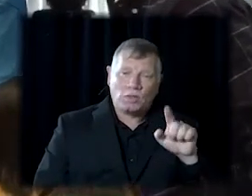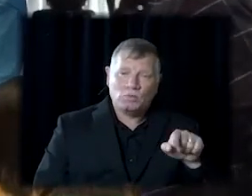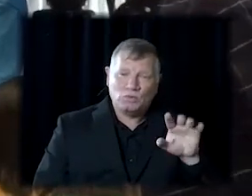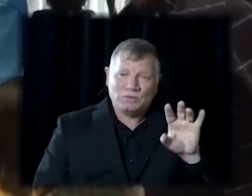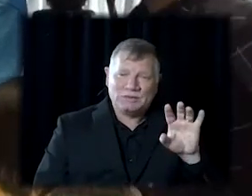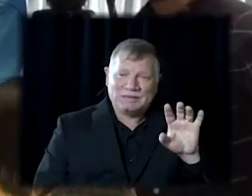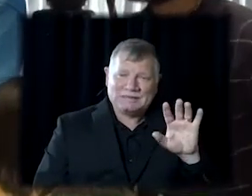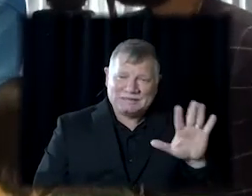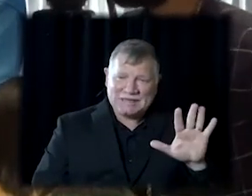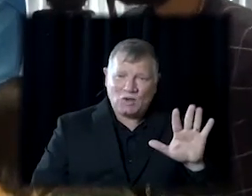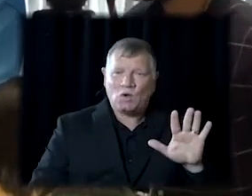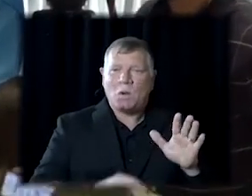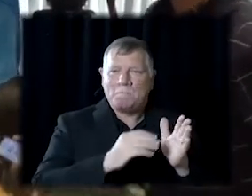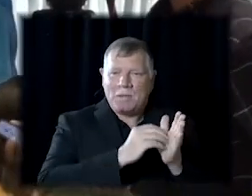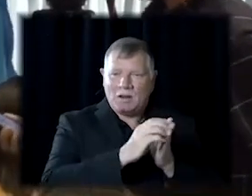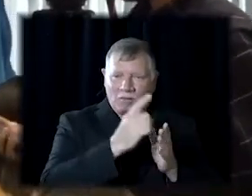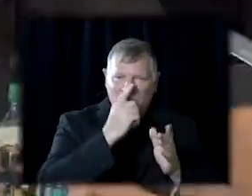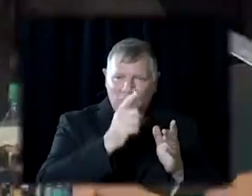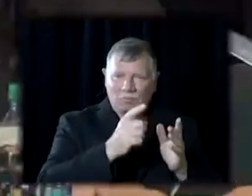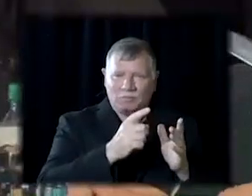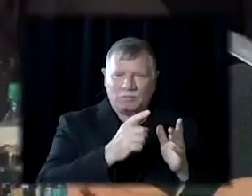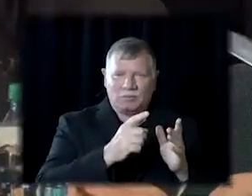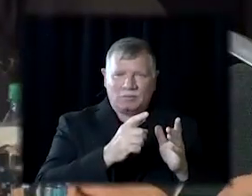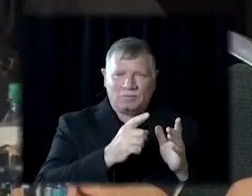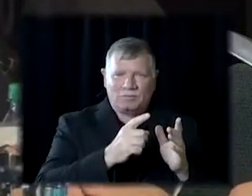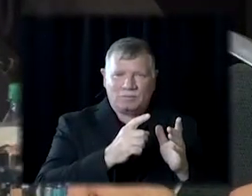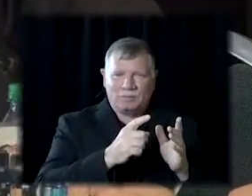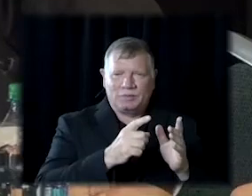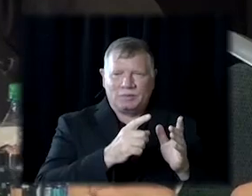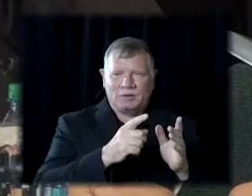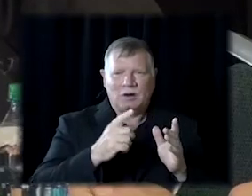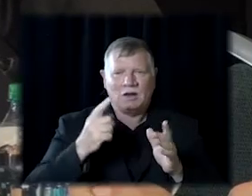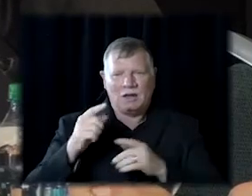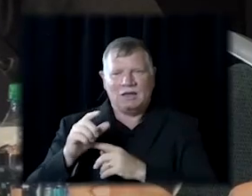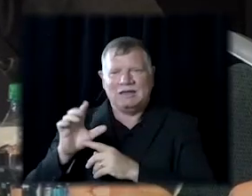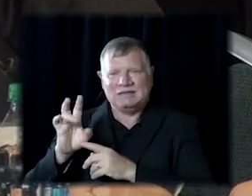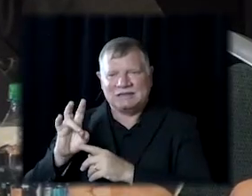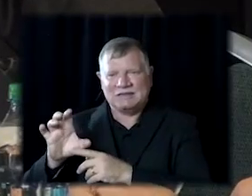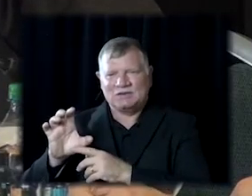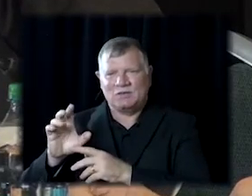4.5 en gastos adicionales y 700,000 en gastos no personal.